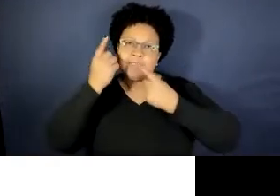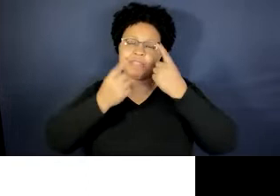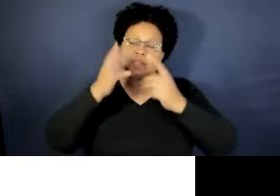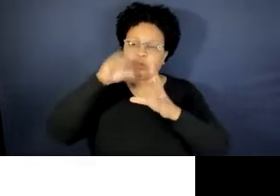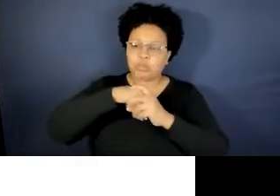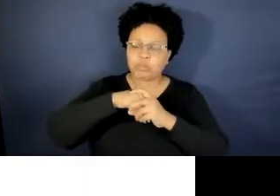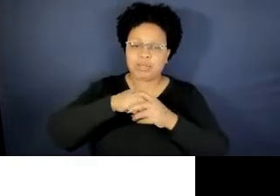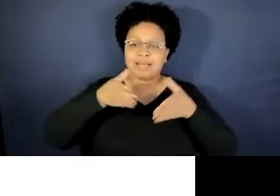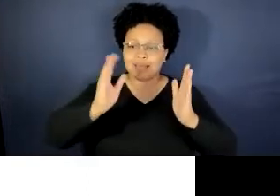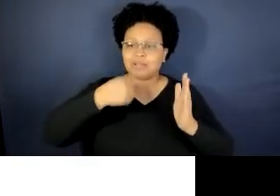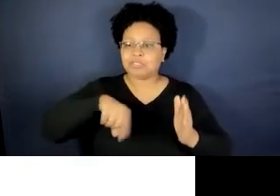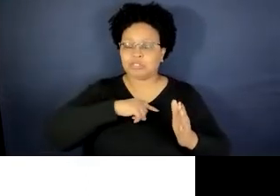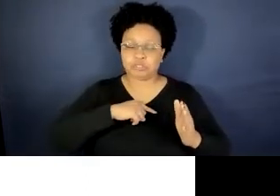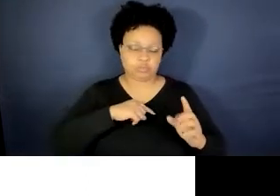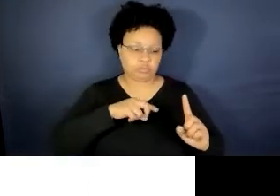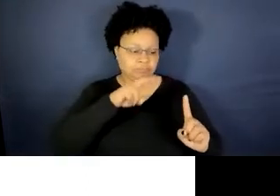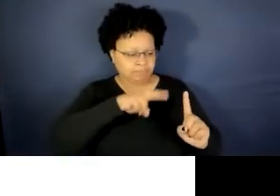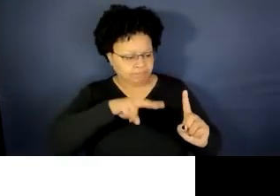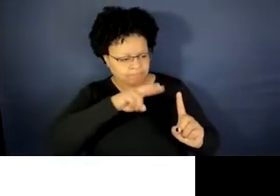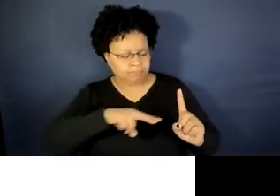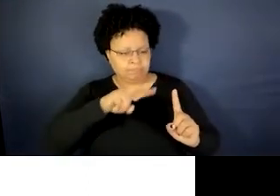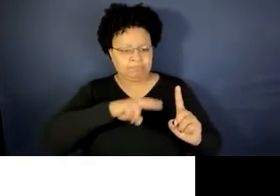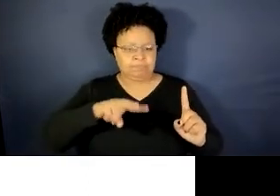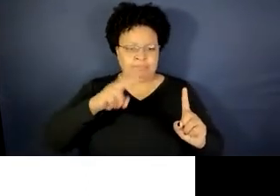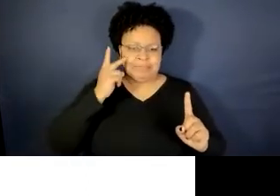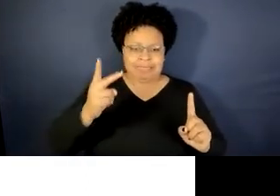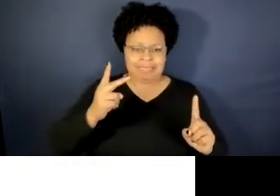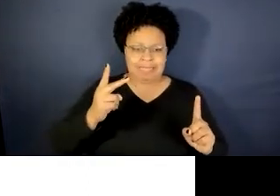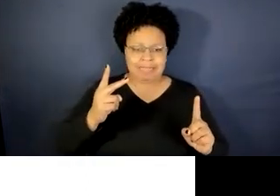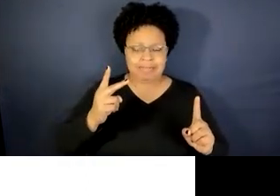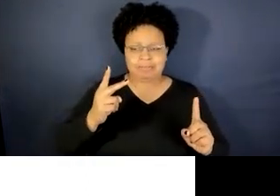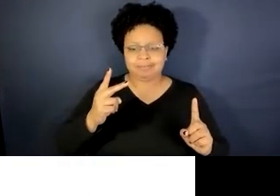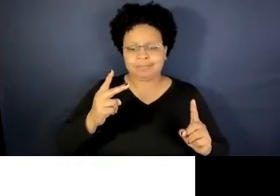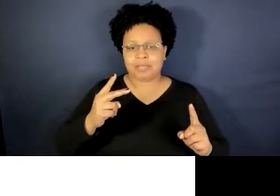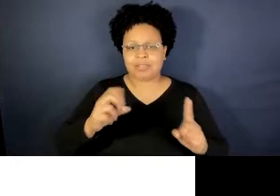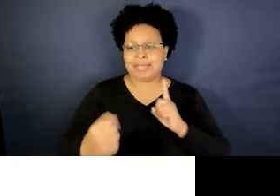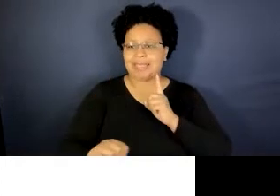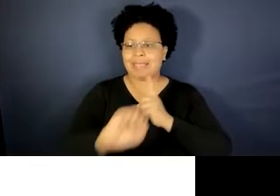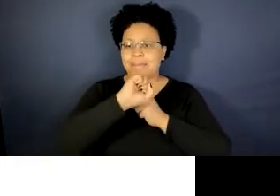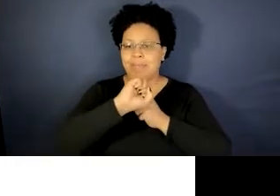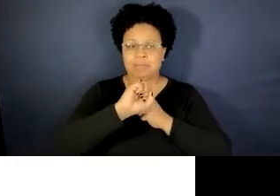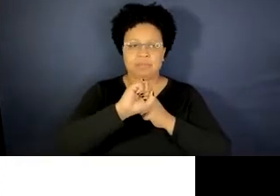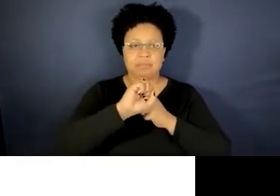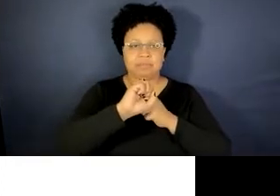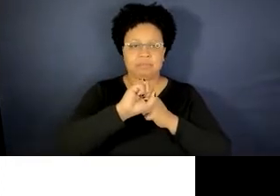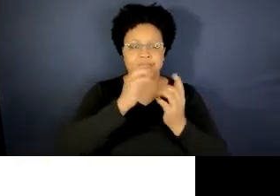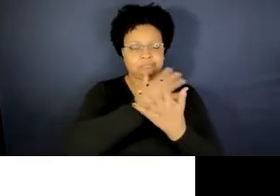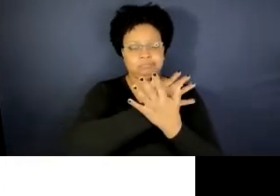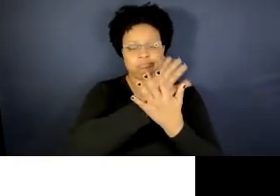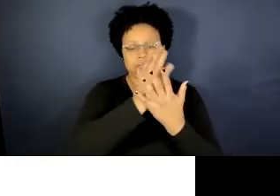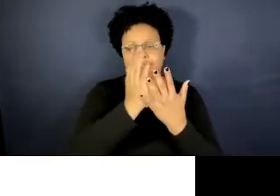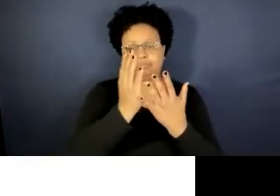and see how we are being impacted across the board, okay? So what